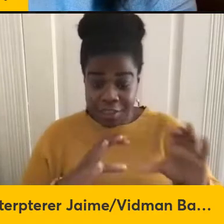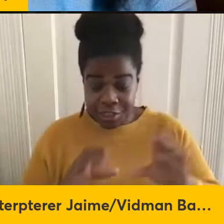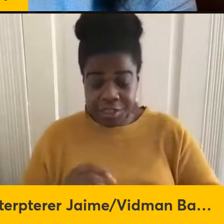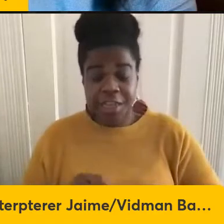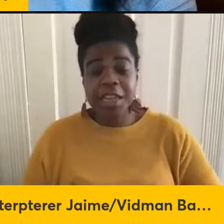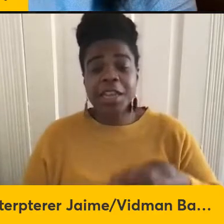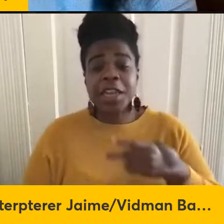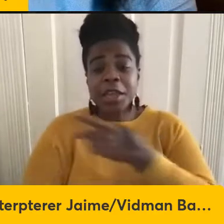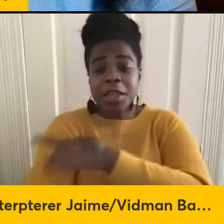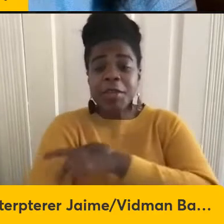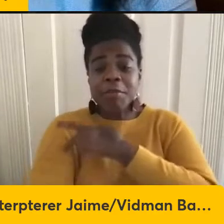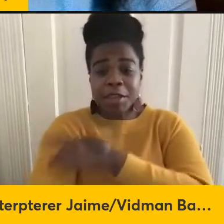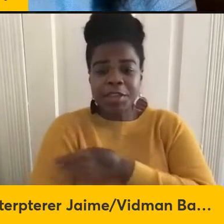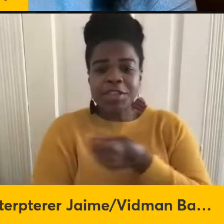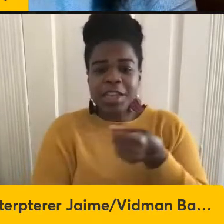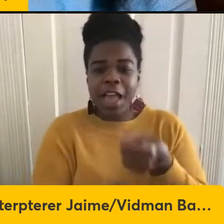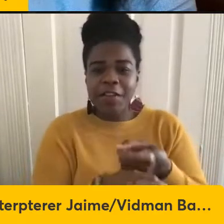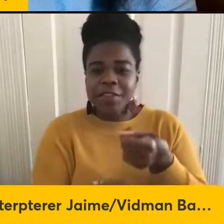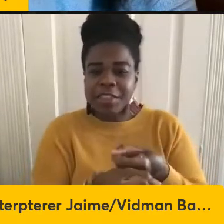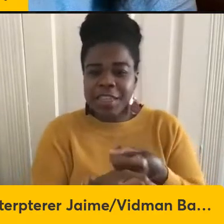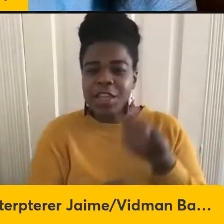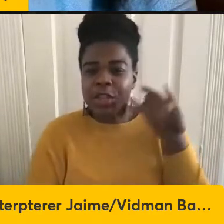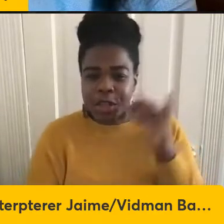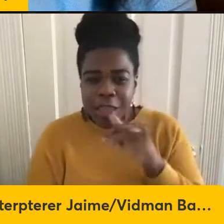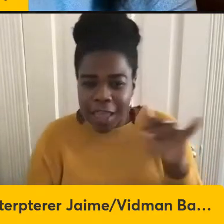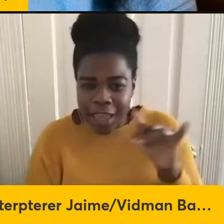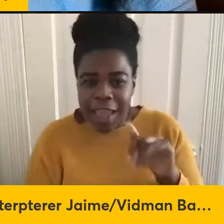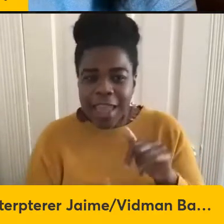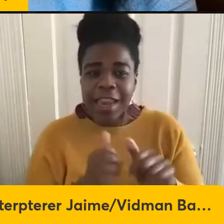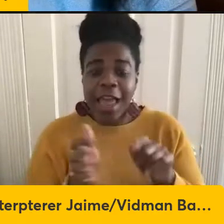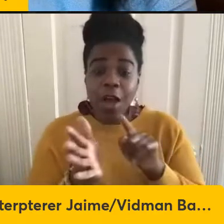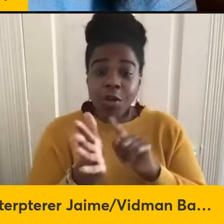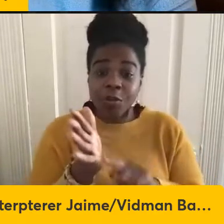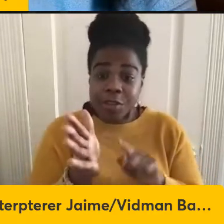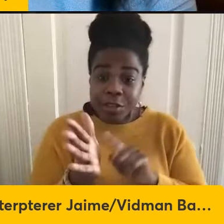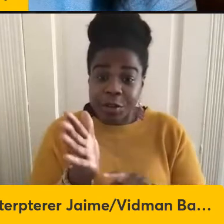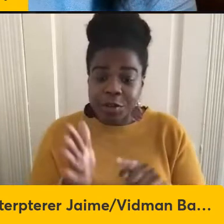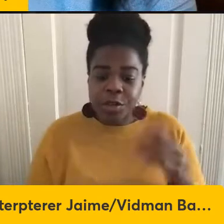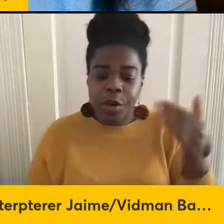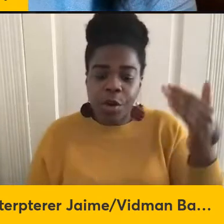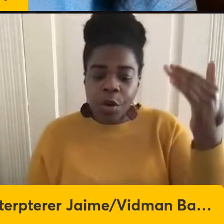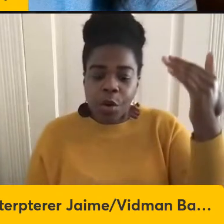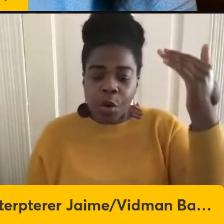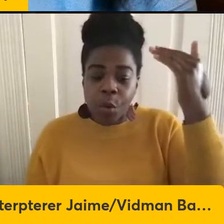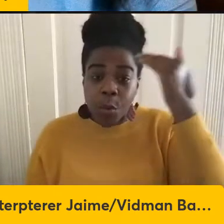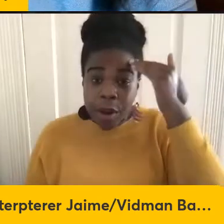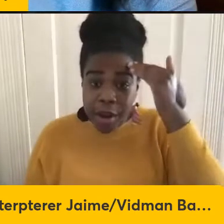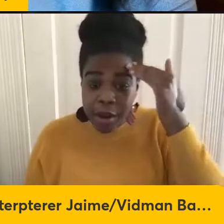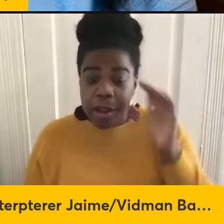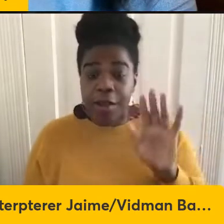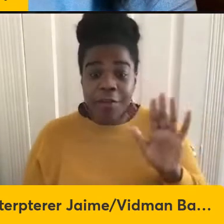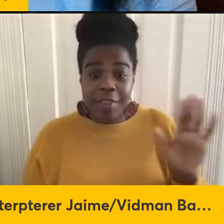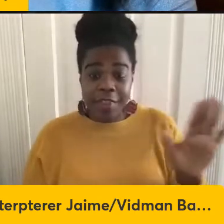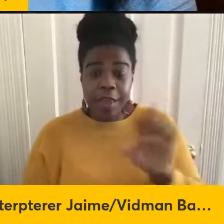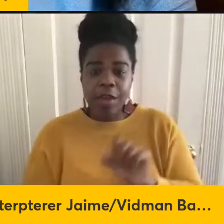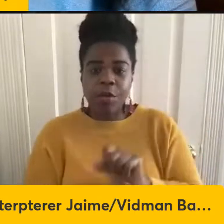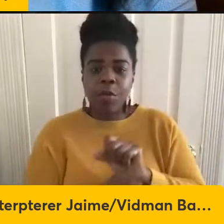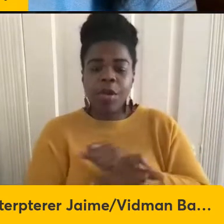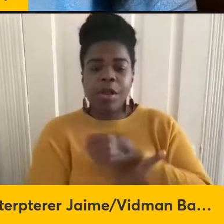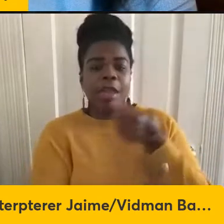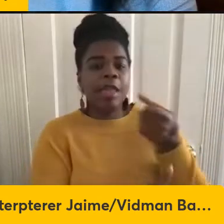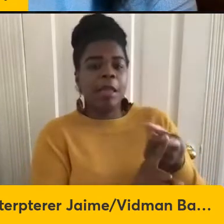like and how researchers can be aware of how their work is impacting